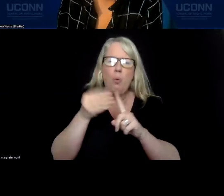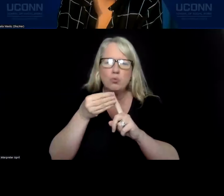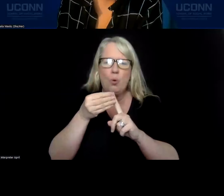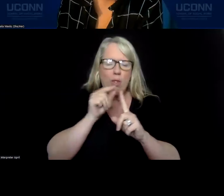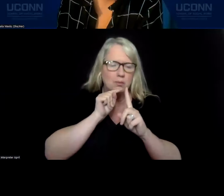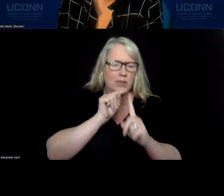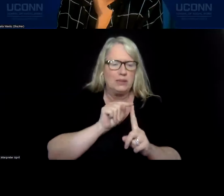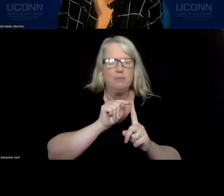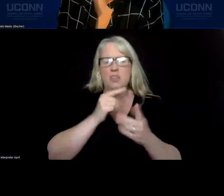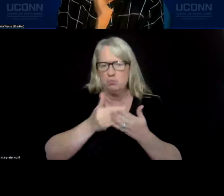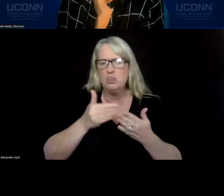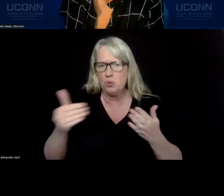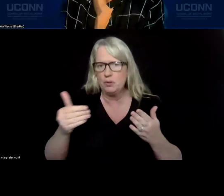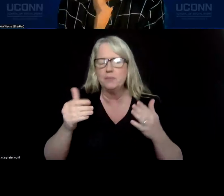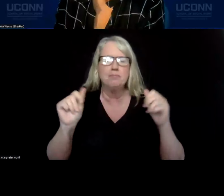slide.